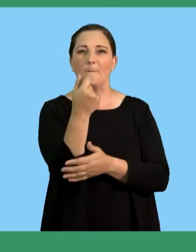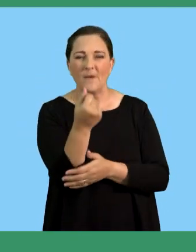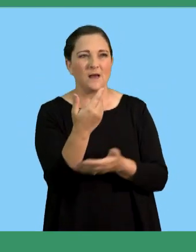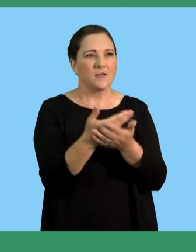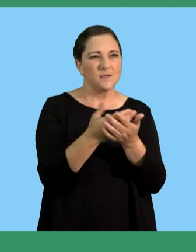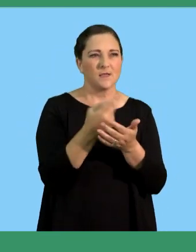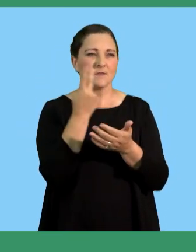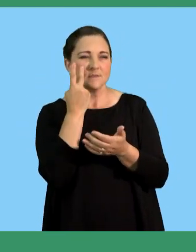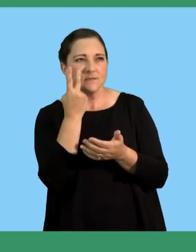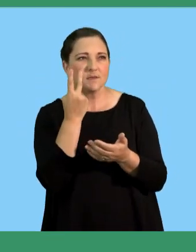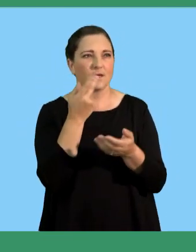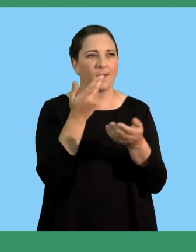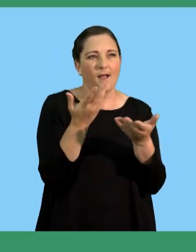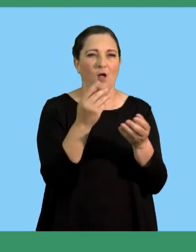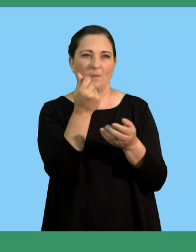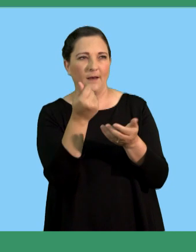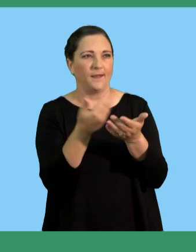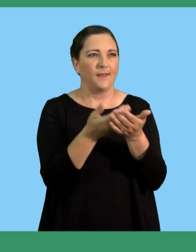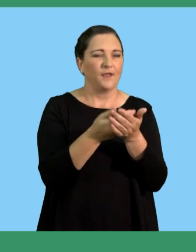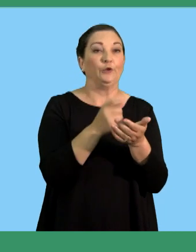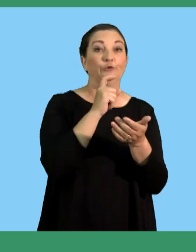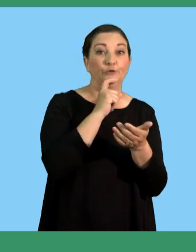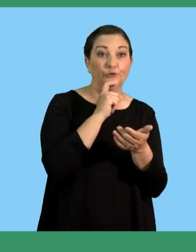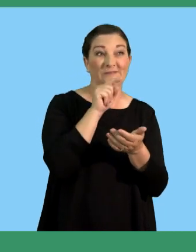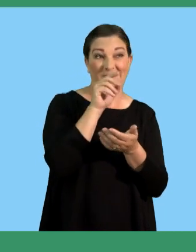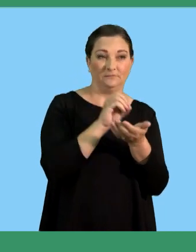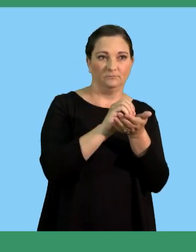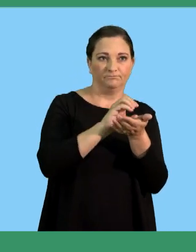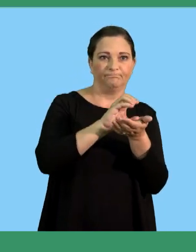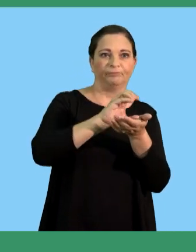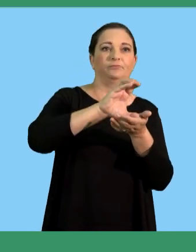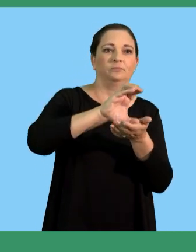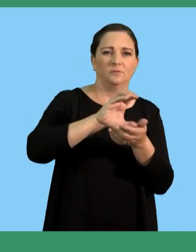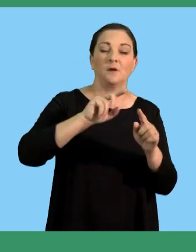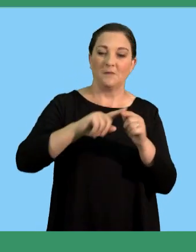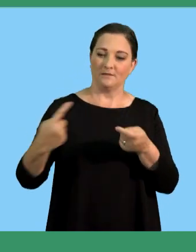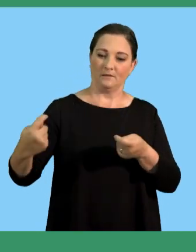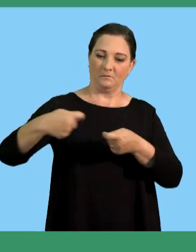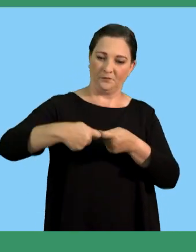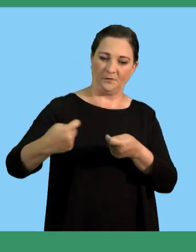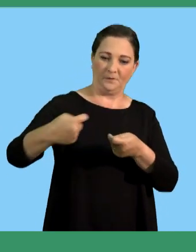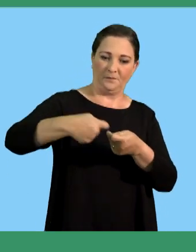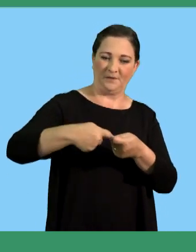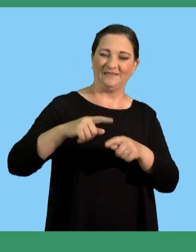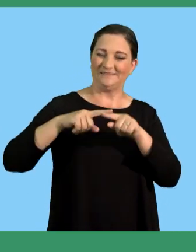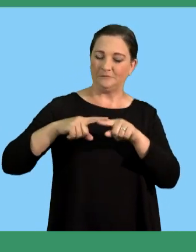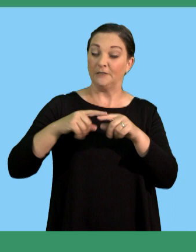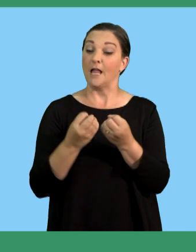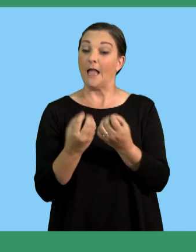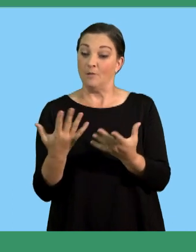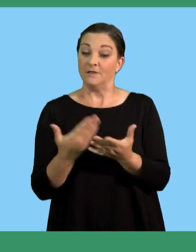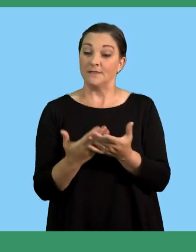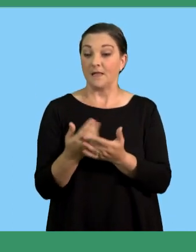a small amount can be invested per month. Hence I said it can be 300 per month, it can be 200. It depends with the